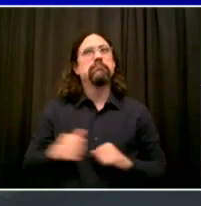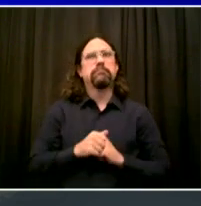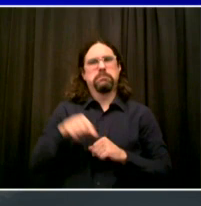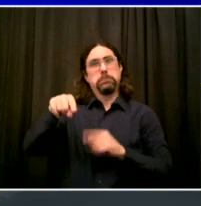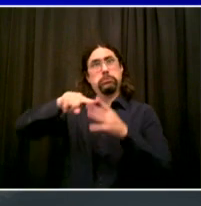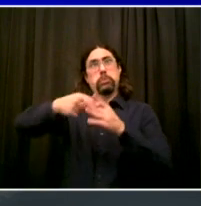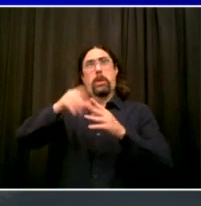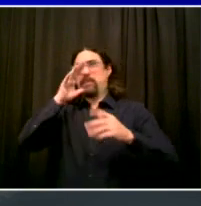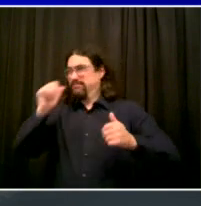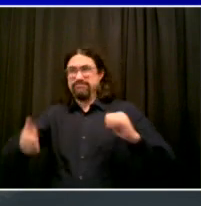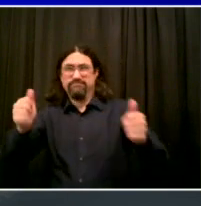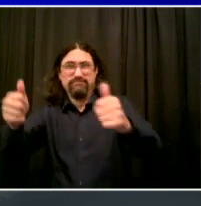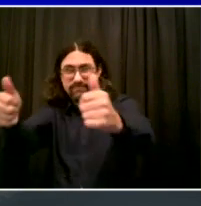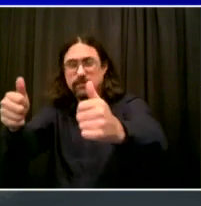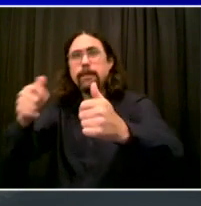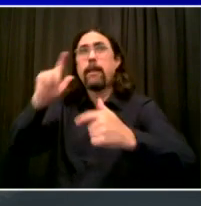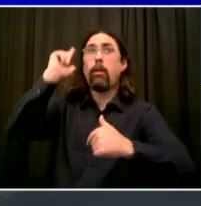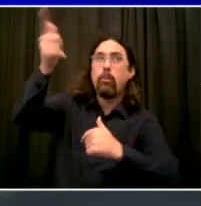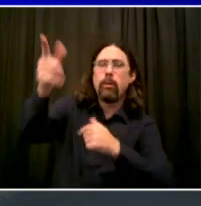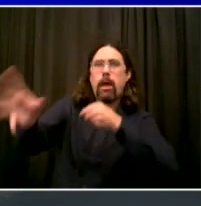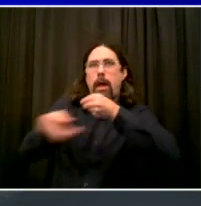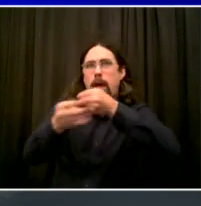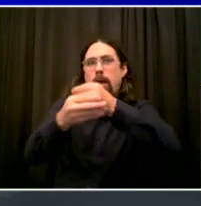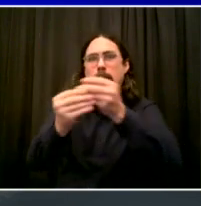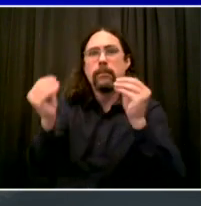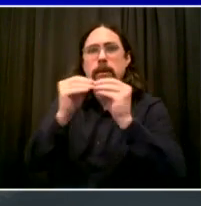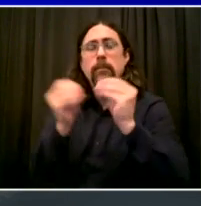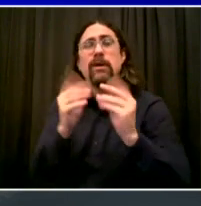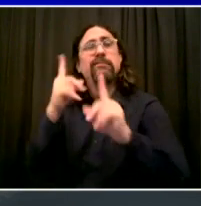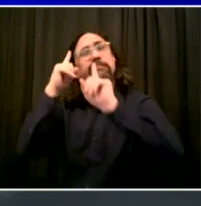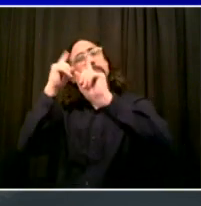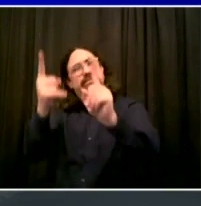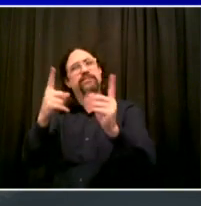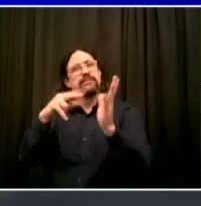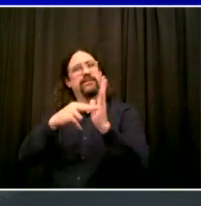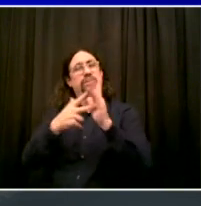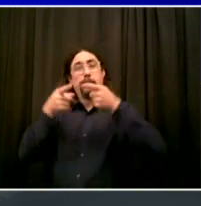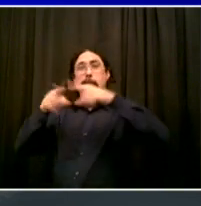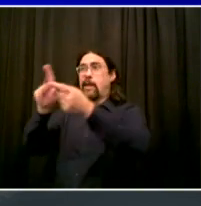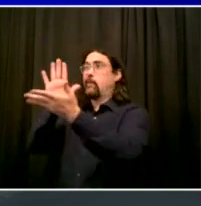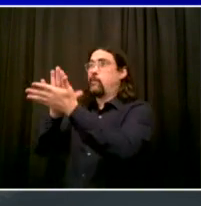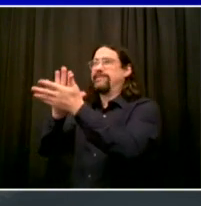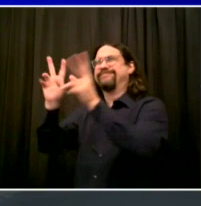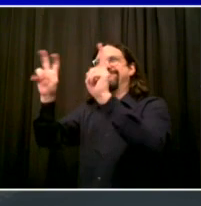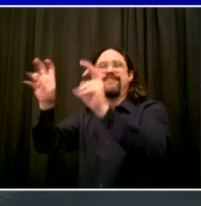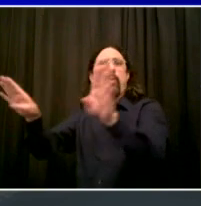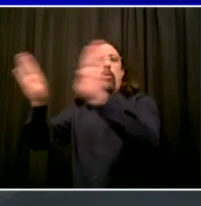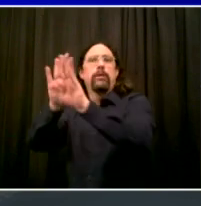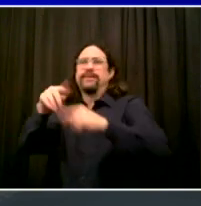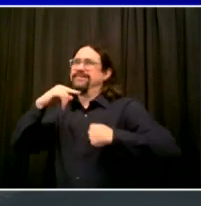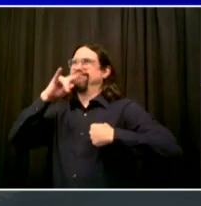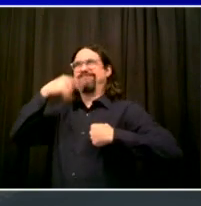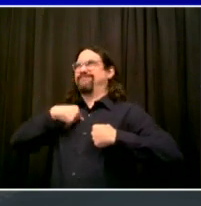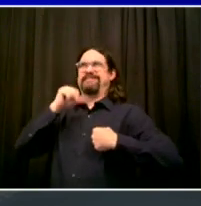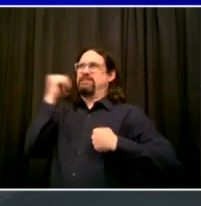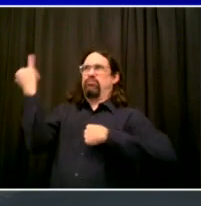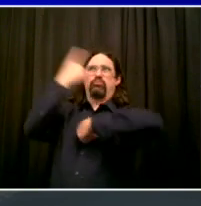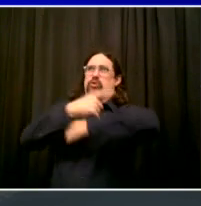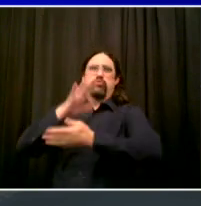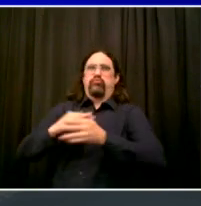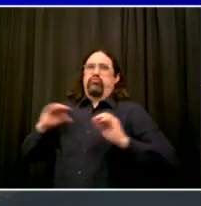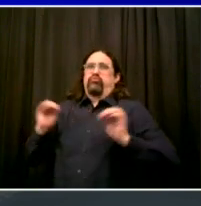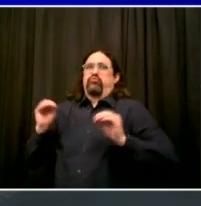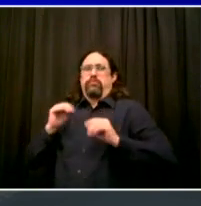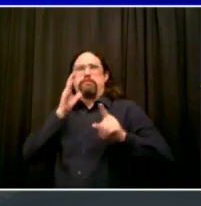to go farther. Now we've got a little under 2 months until school begins. We've got a lot to do, and nothing like this has ever been attempted on this